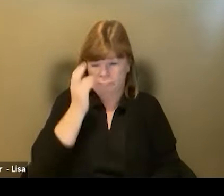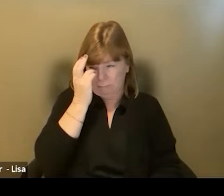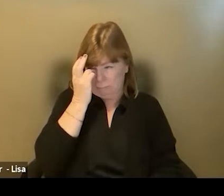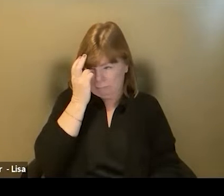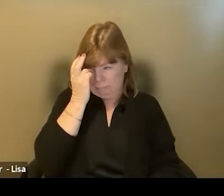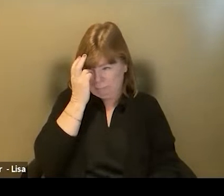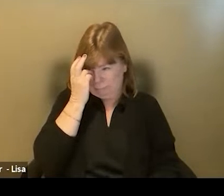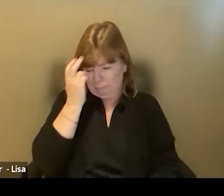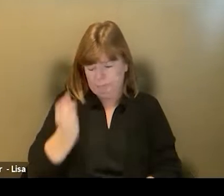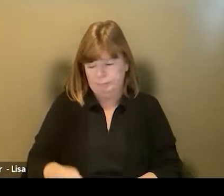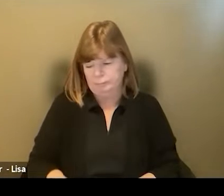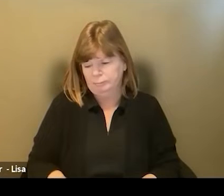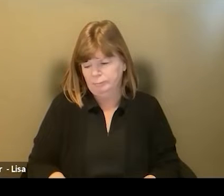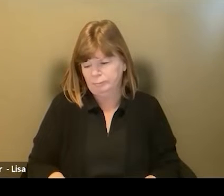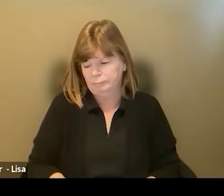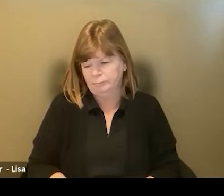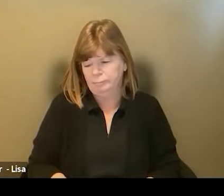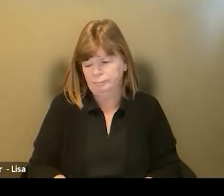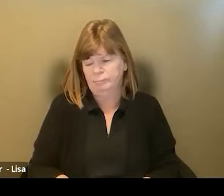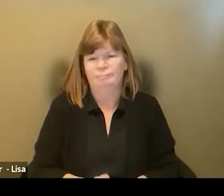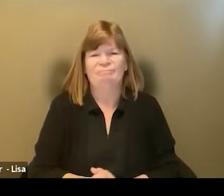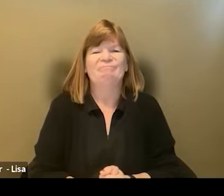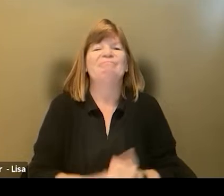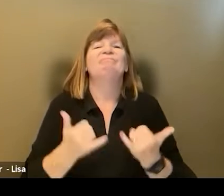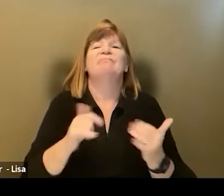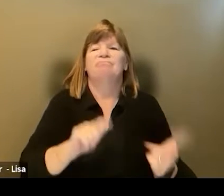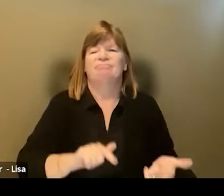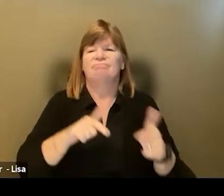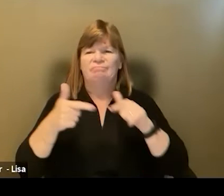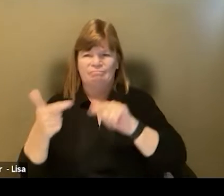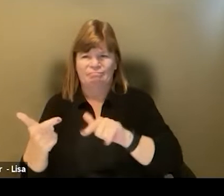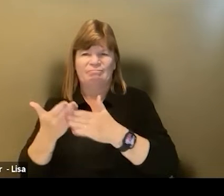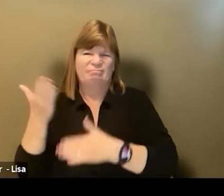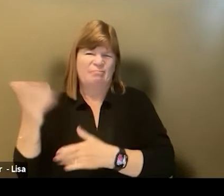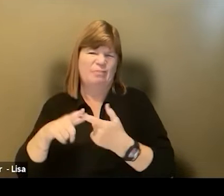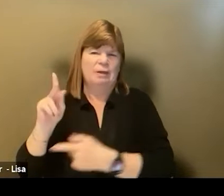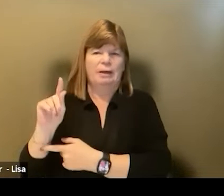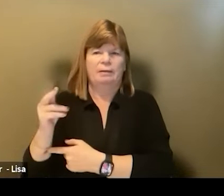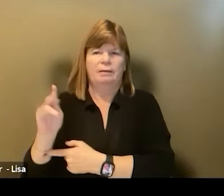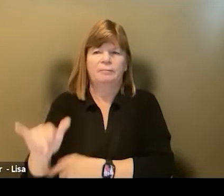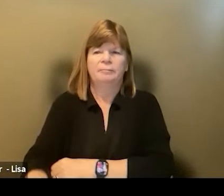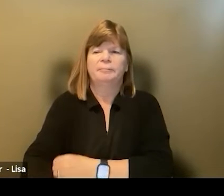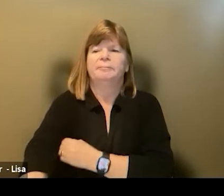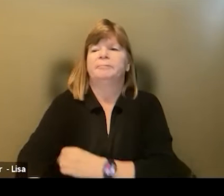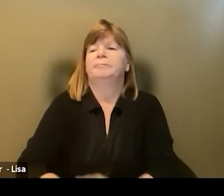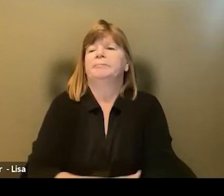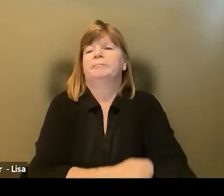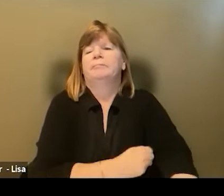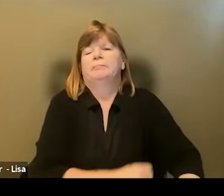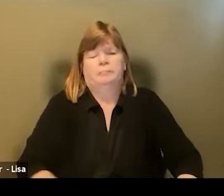All right, next slide, please. And I will turn it now over to Kathy.